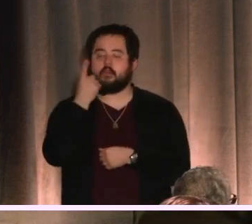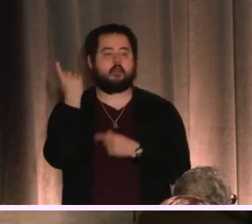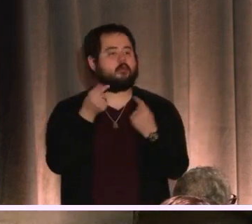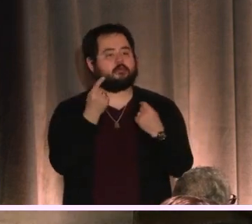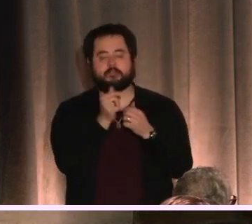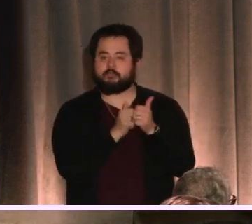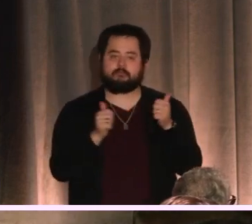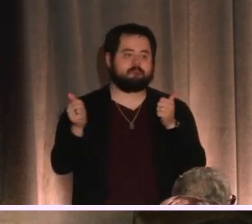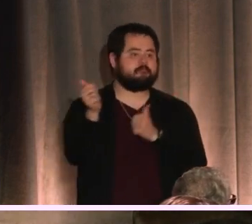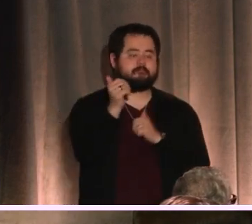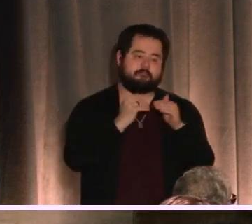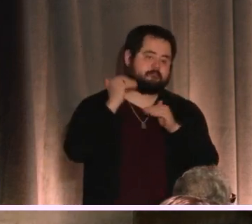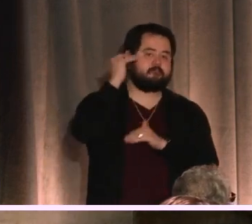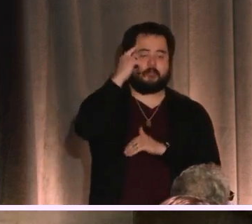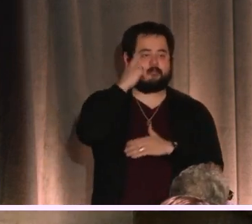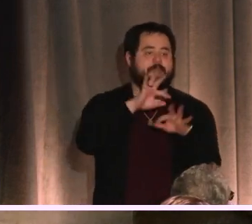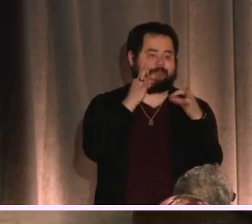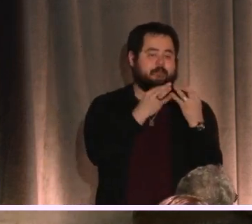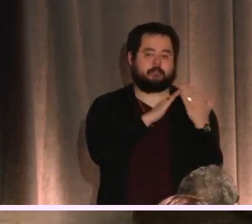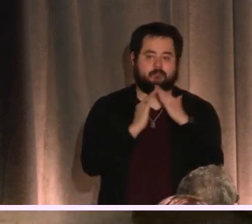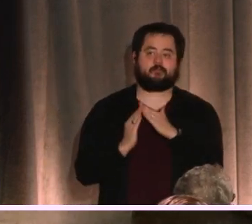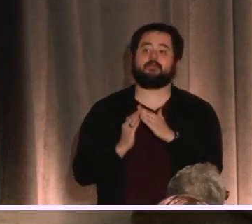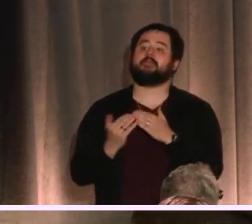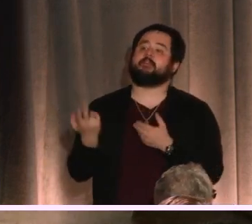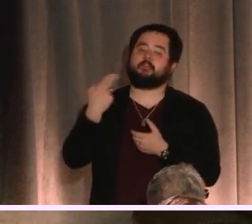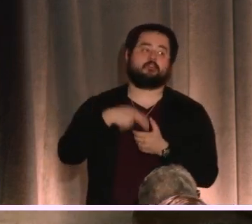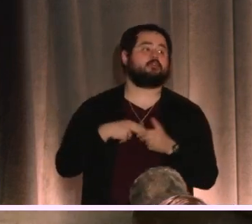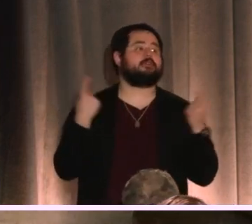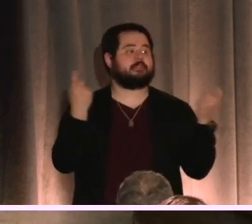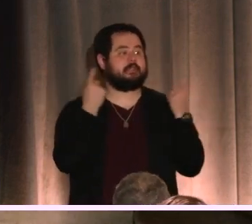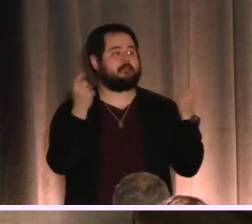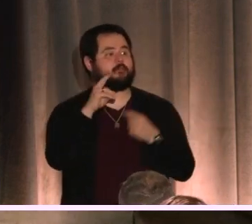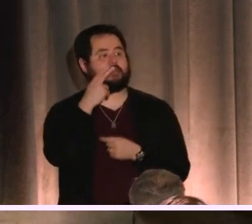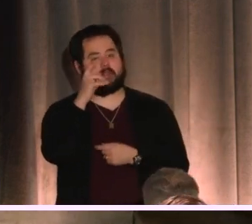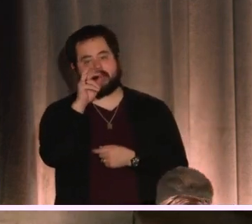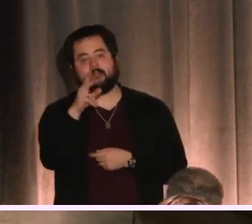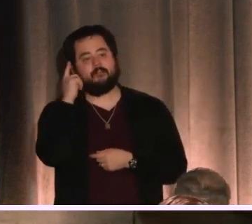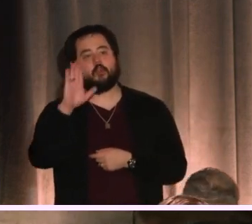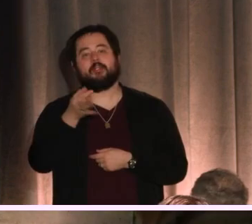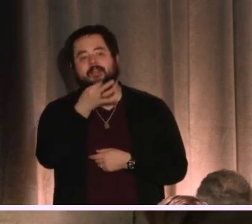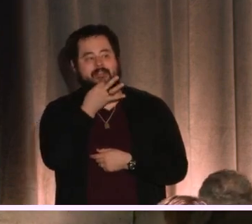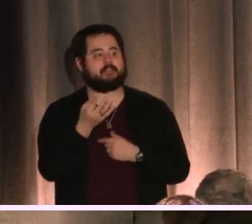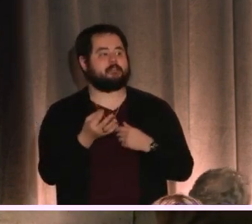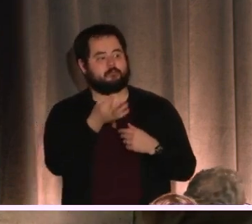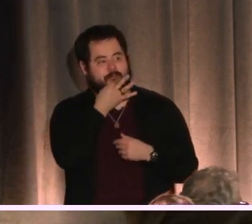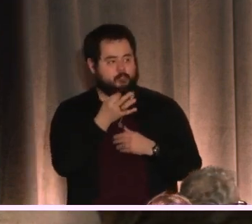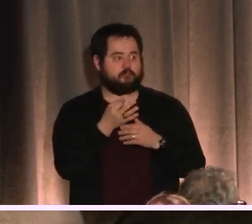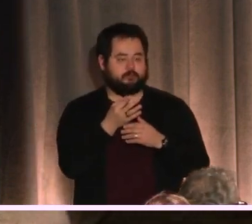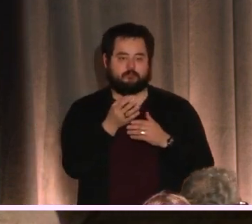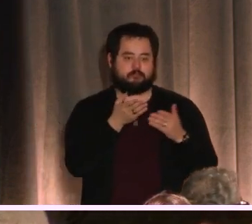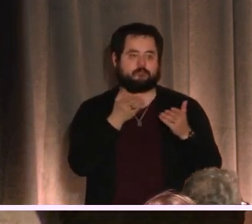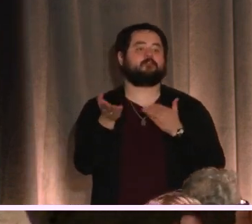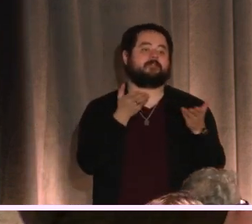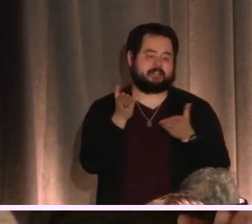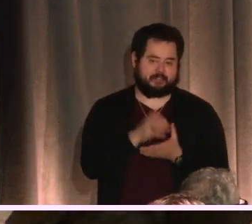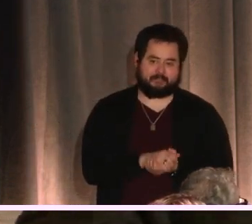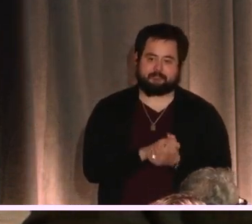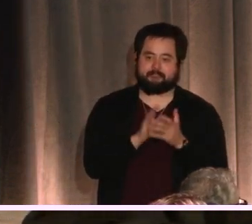communities. Join me in celebrating Heather for her excellence in professional service. Thank you.